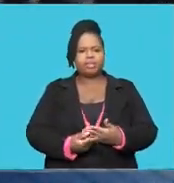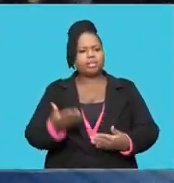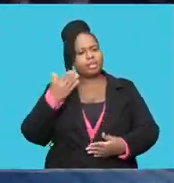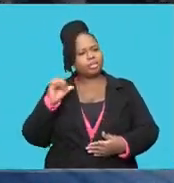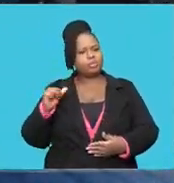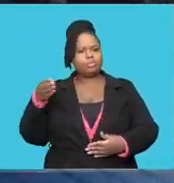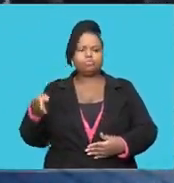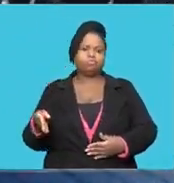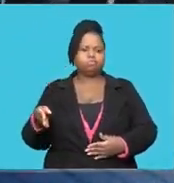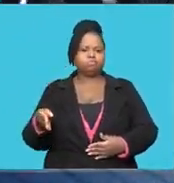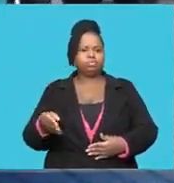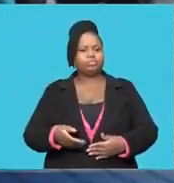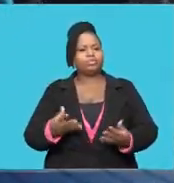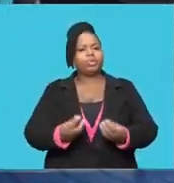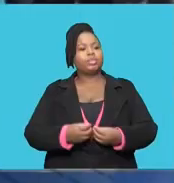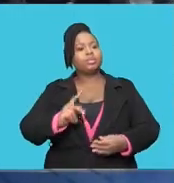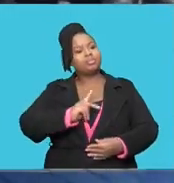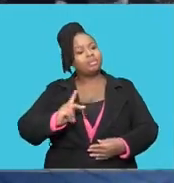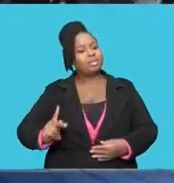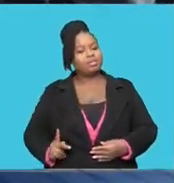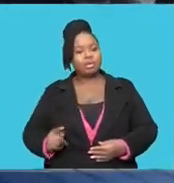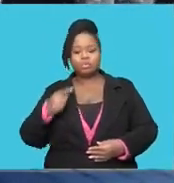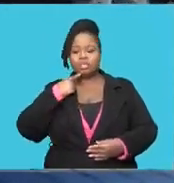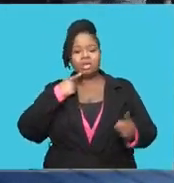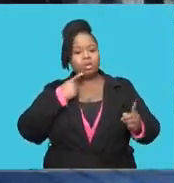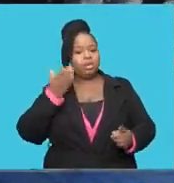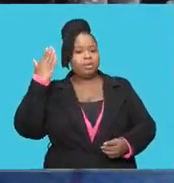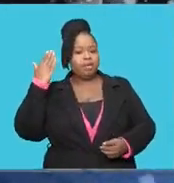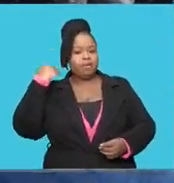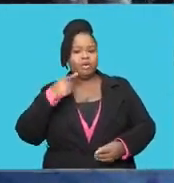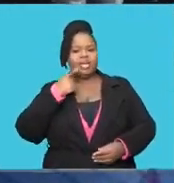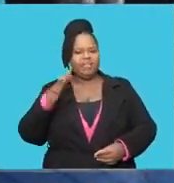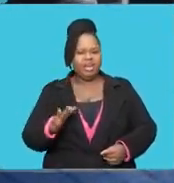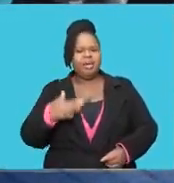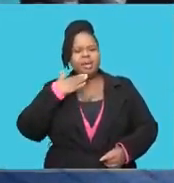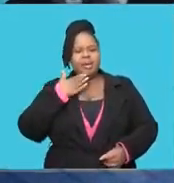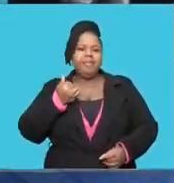week, Sizo Kulman, Premier, or with the Premier, Lendale Oishido.